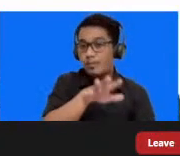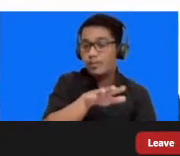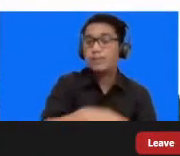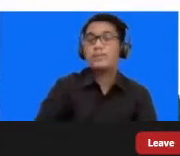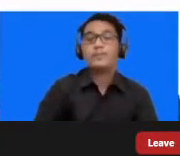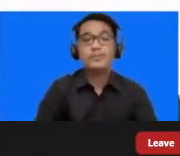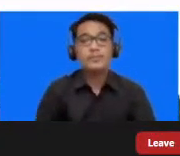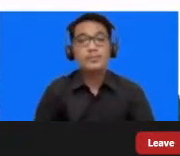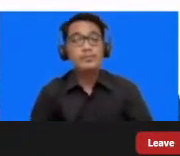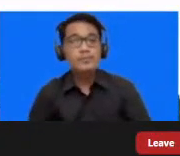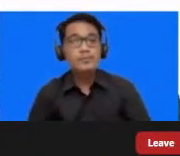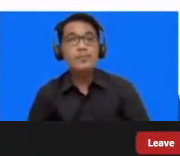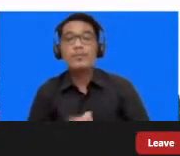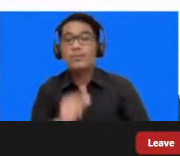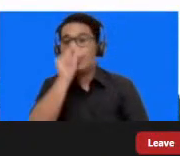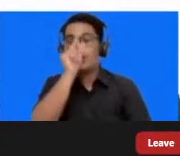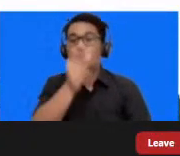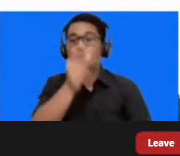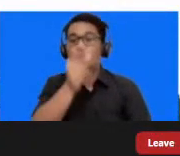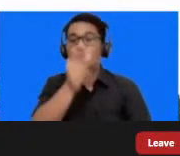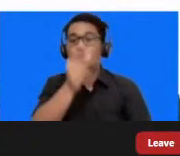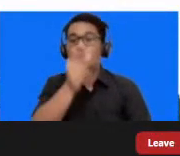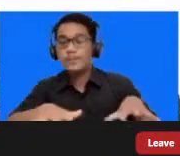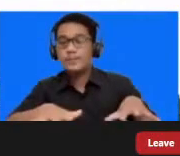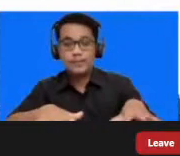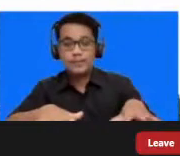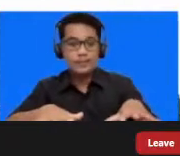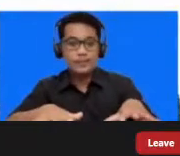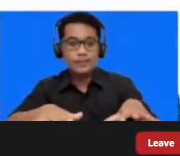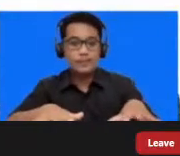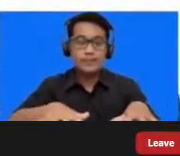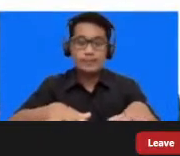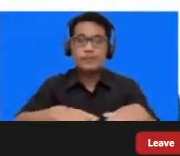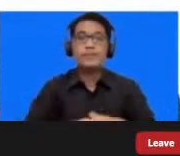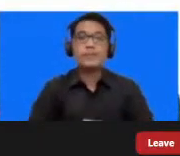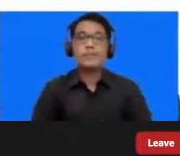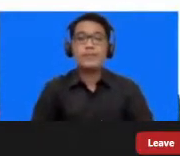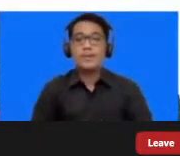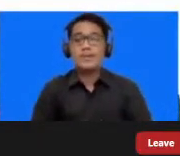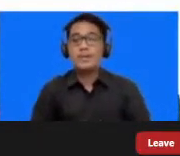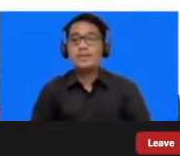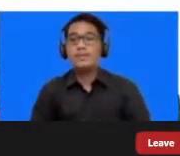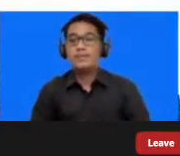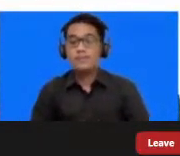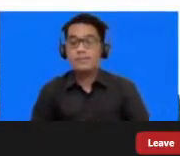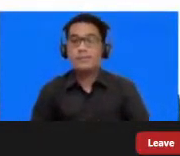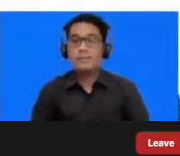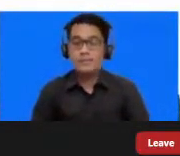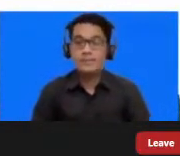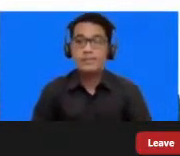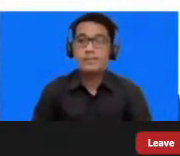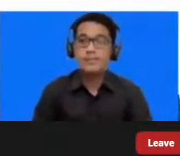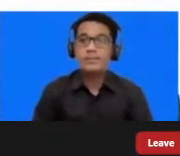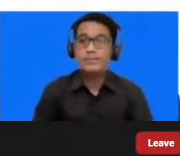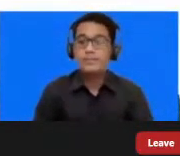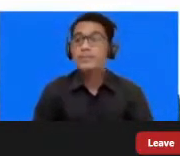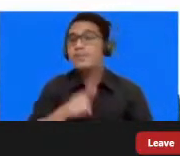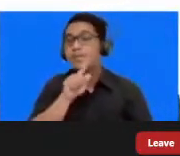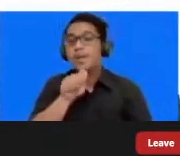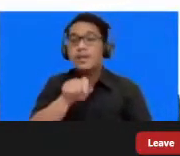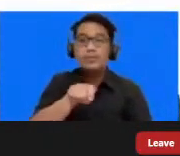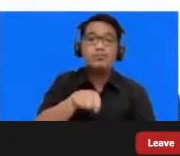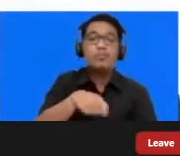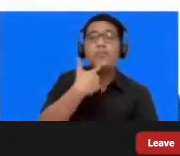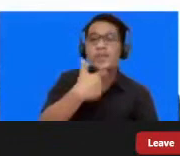which is the key document for Bangladesh government to implement disaster management program efficiently,